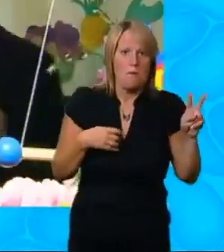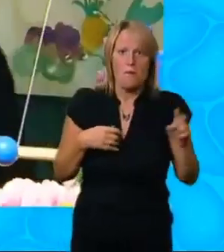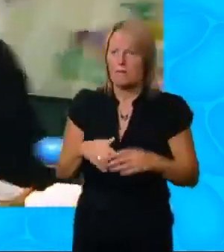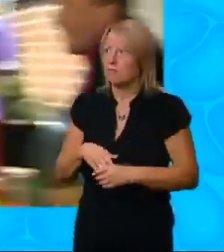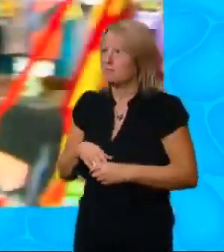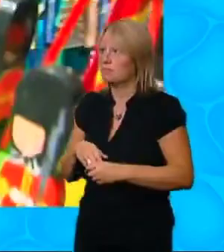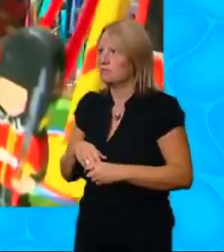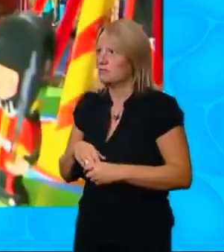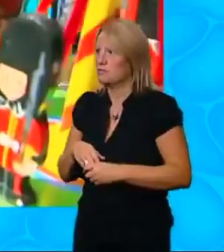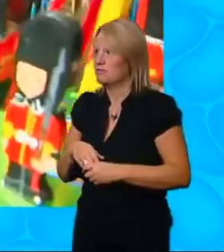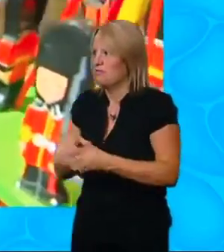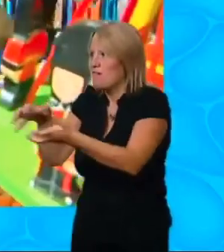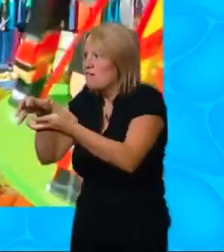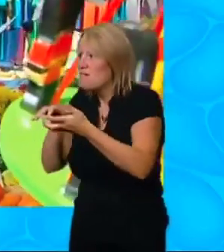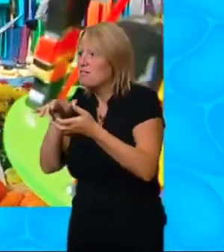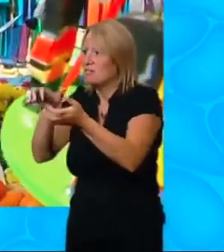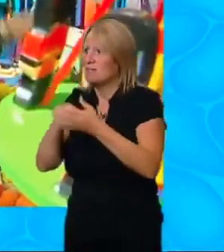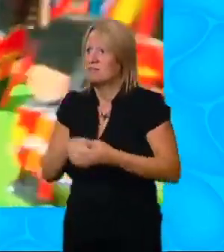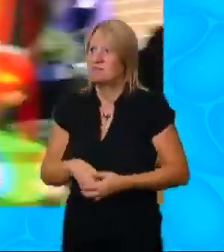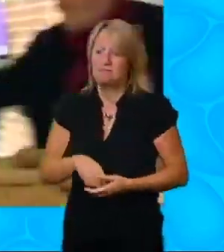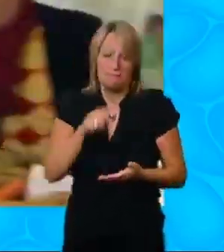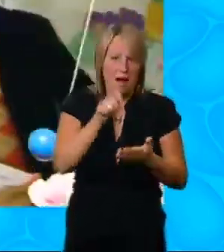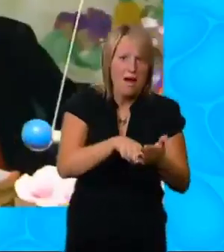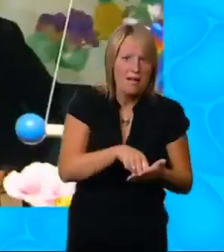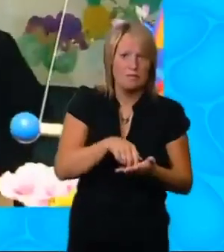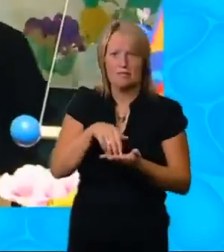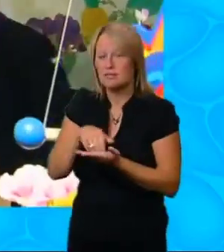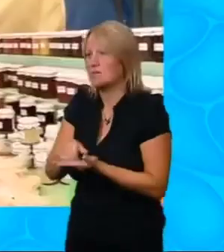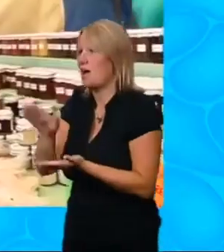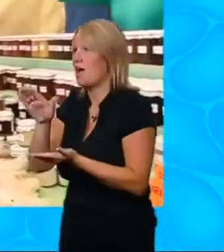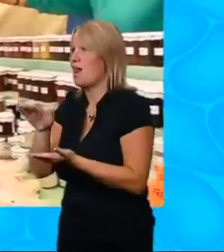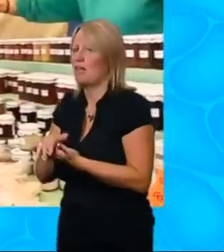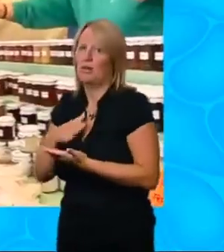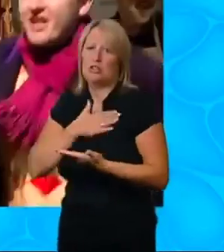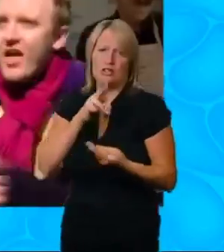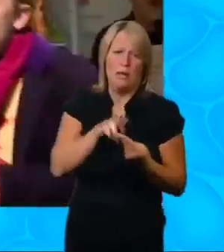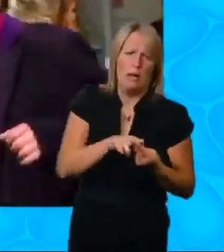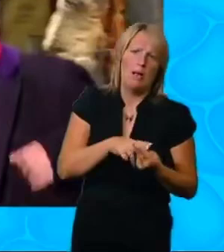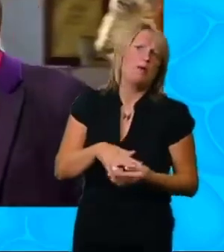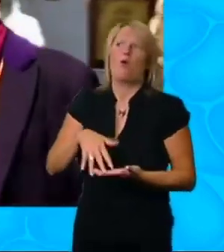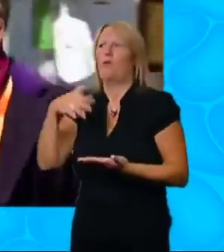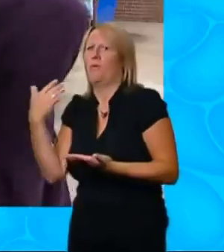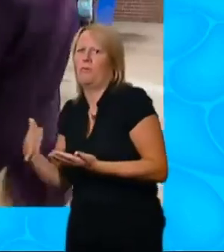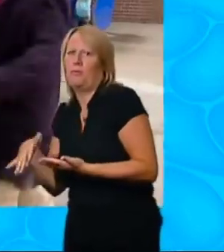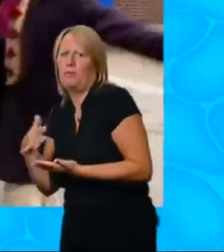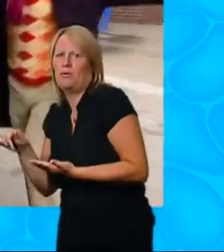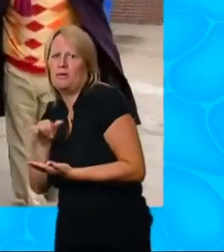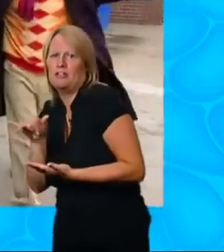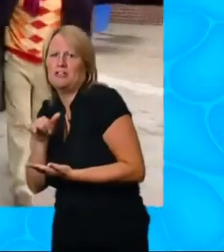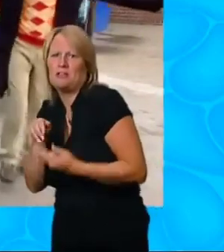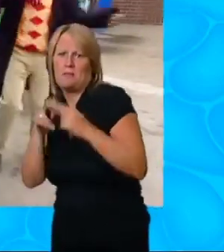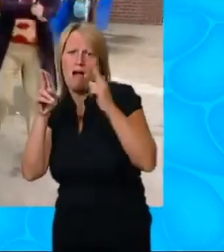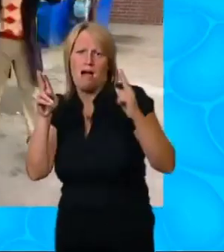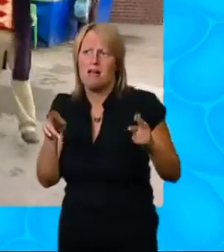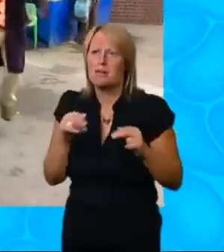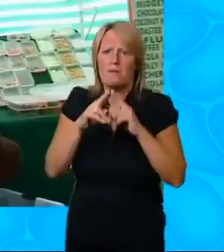The buying and the selling, cheap or dear. The market, I just love